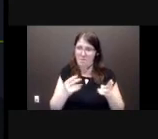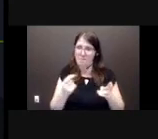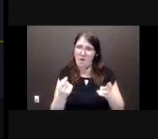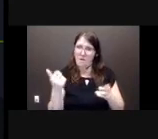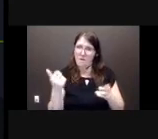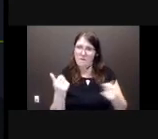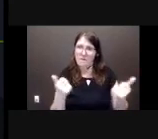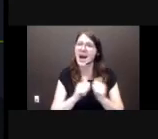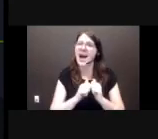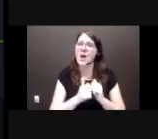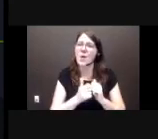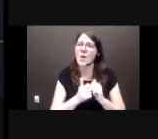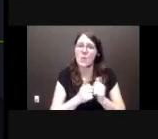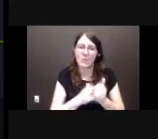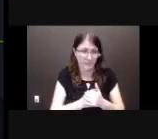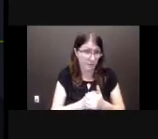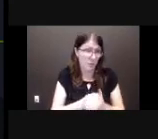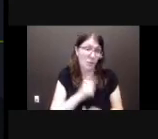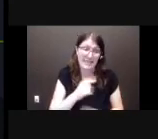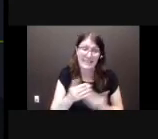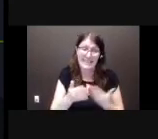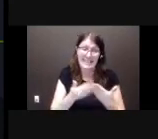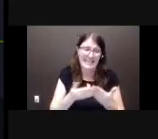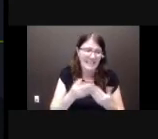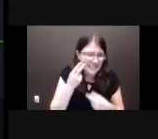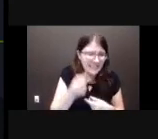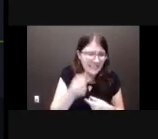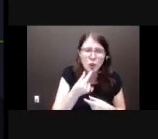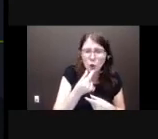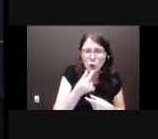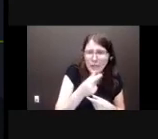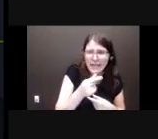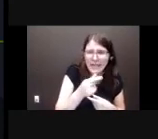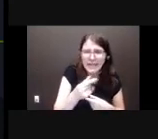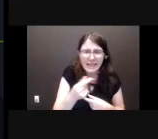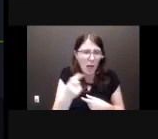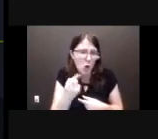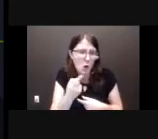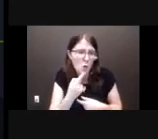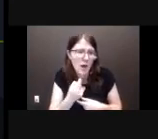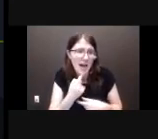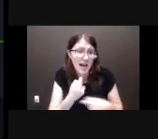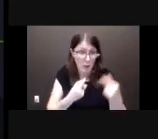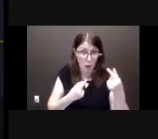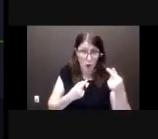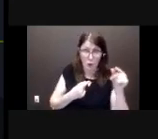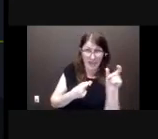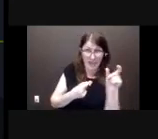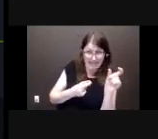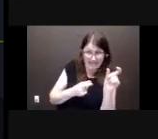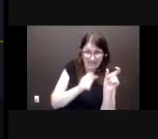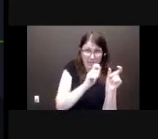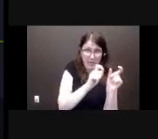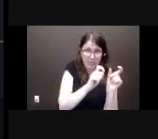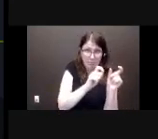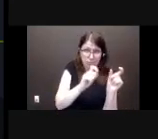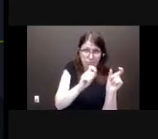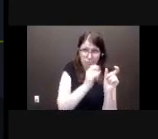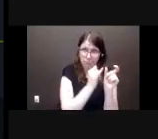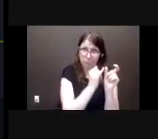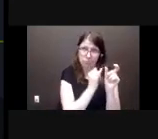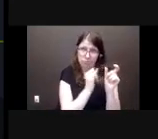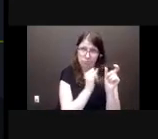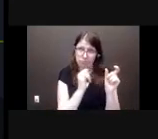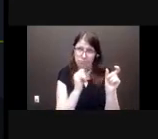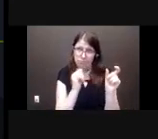green and red button. So if you kind of drag it, it selects a certain area. So you can just put this green marker from where you want